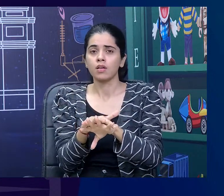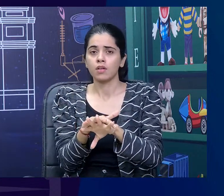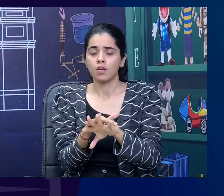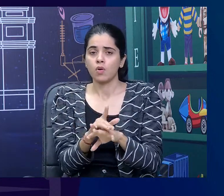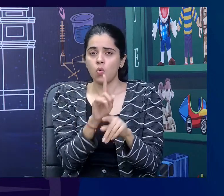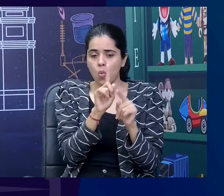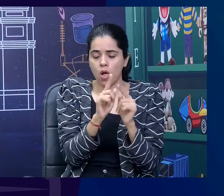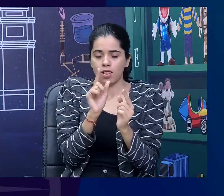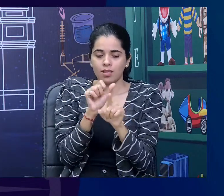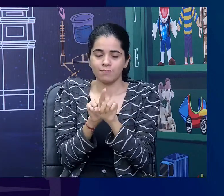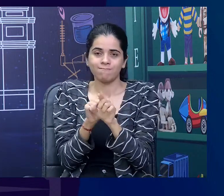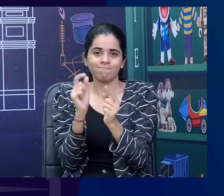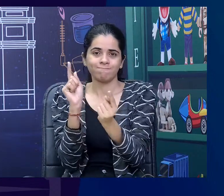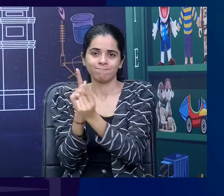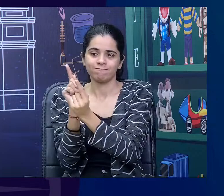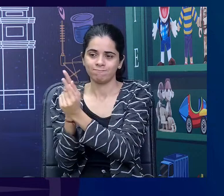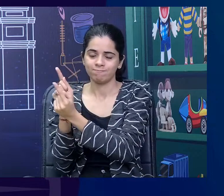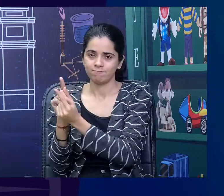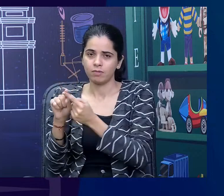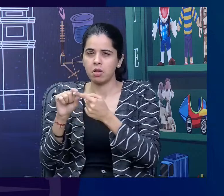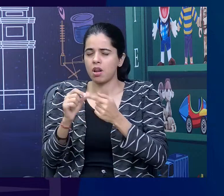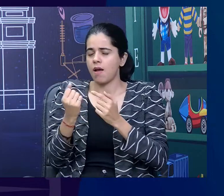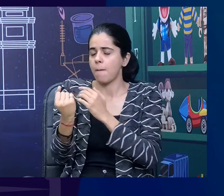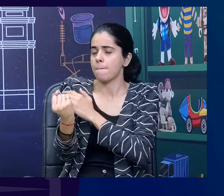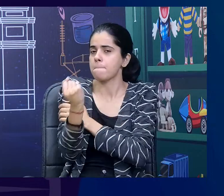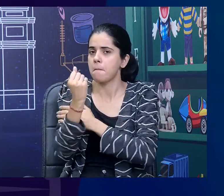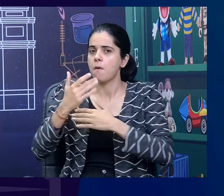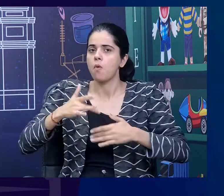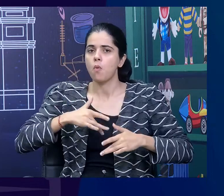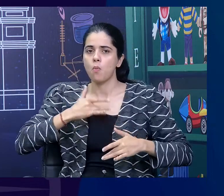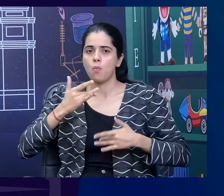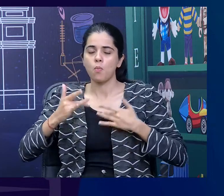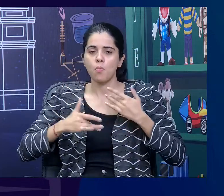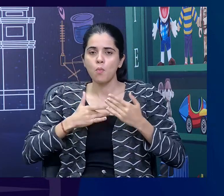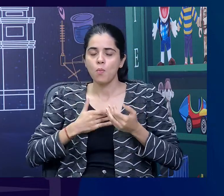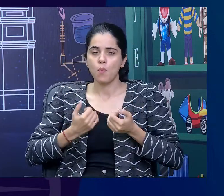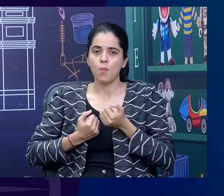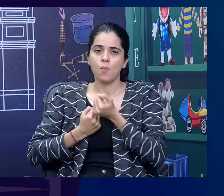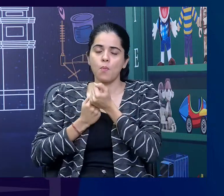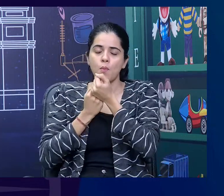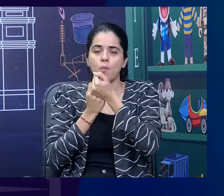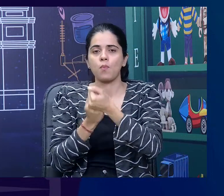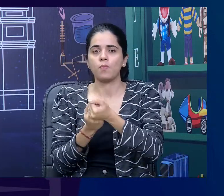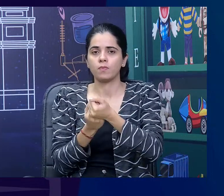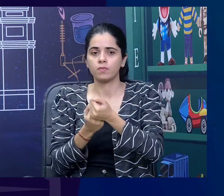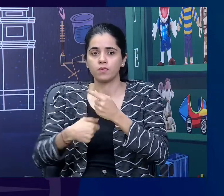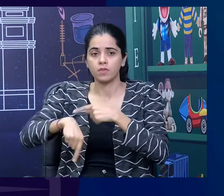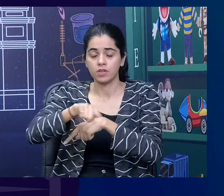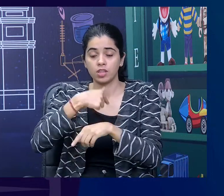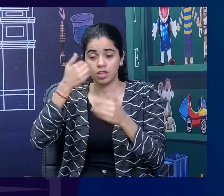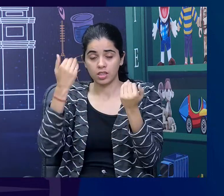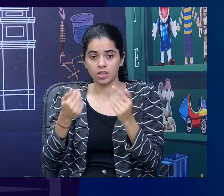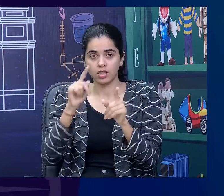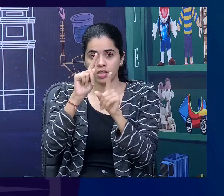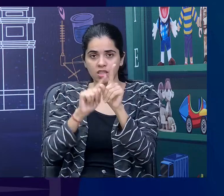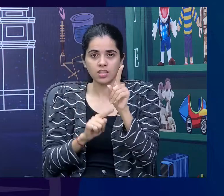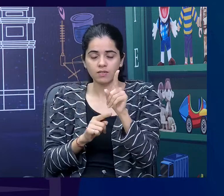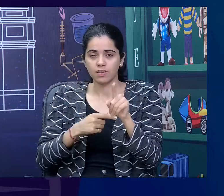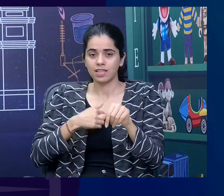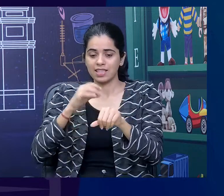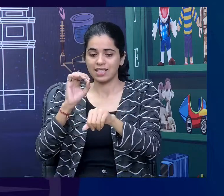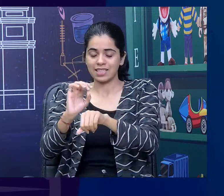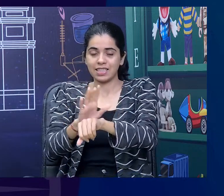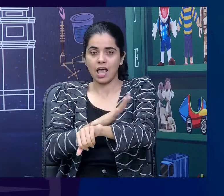in one-to-one interactions to boost their confidence and address their specific needs effectively. This year, I feel a sense